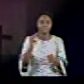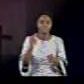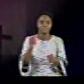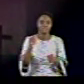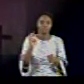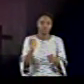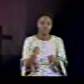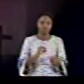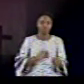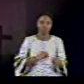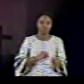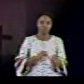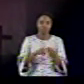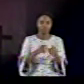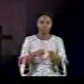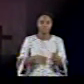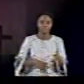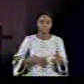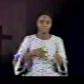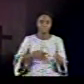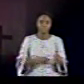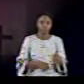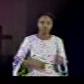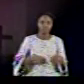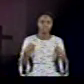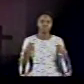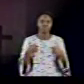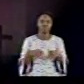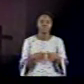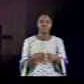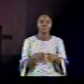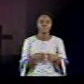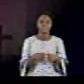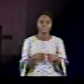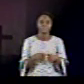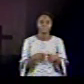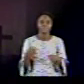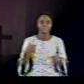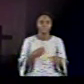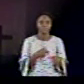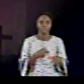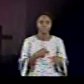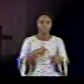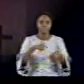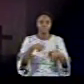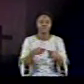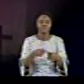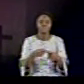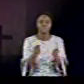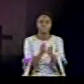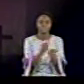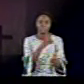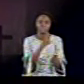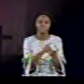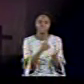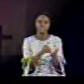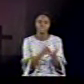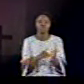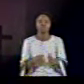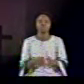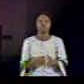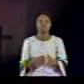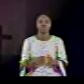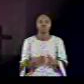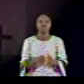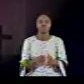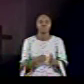stomach pain we now call a daughter friend he isn't me me he said